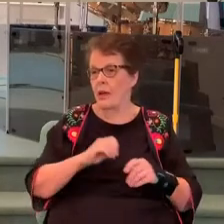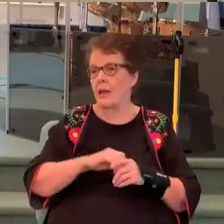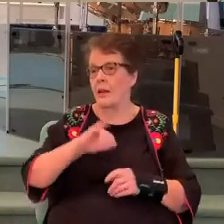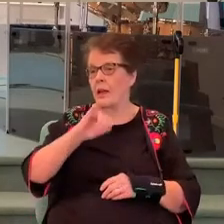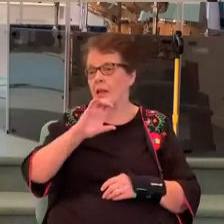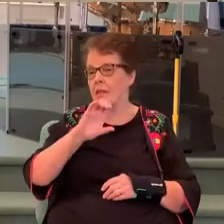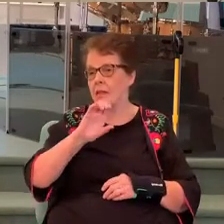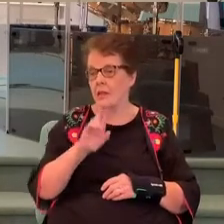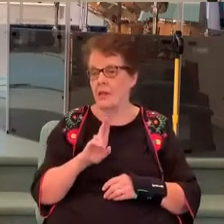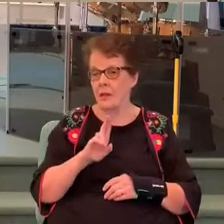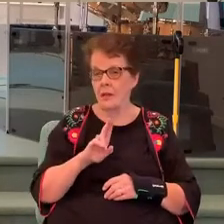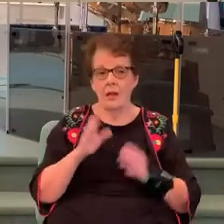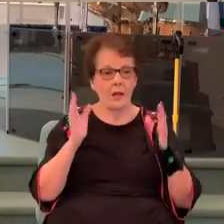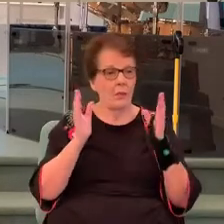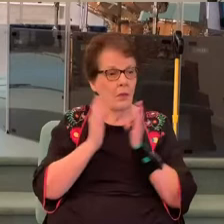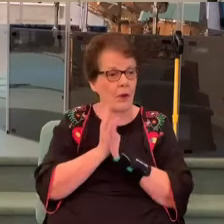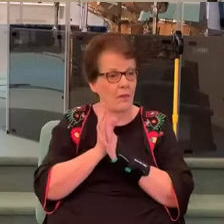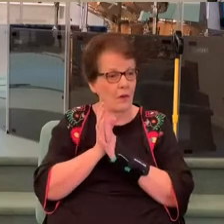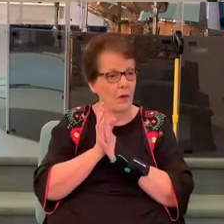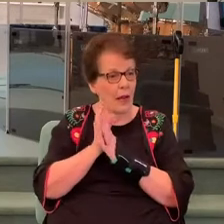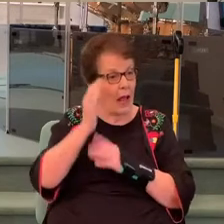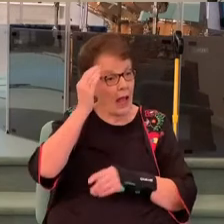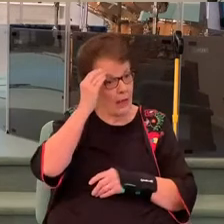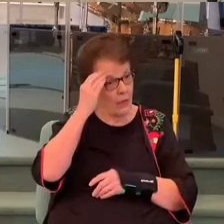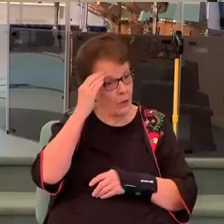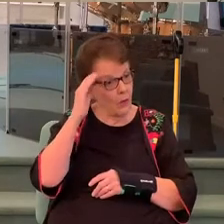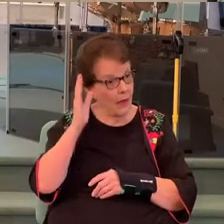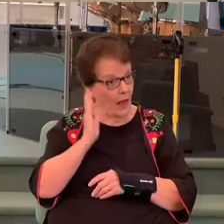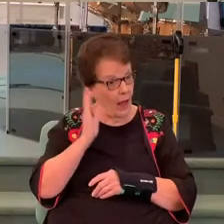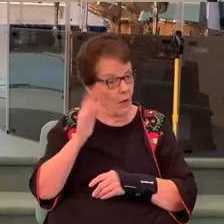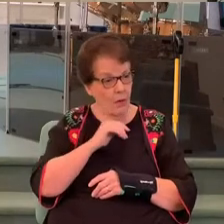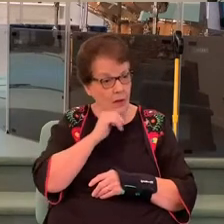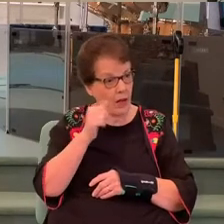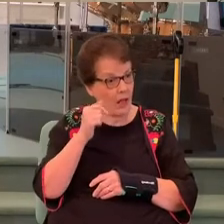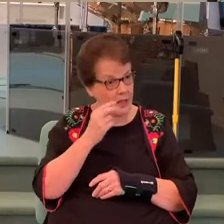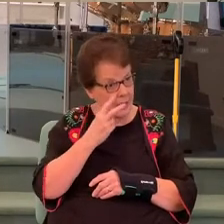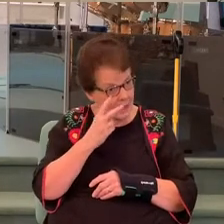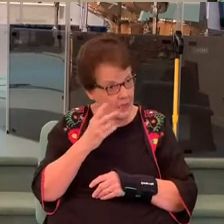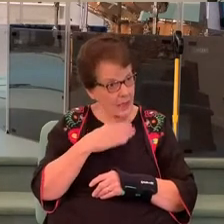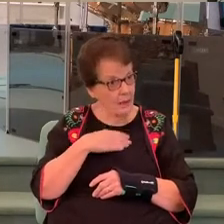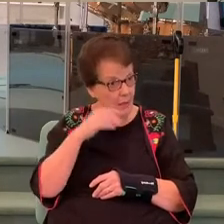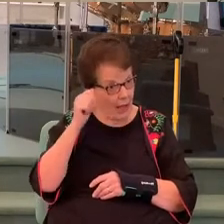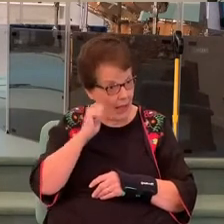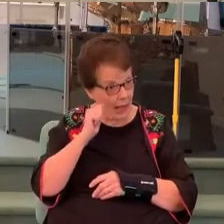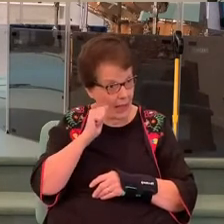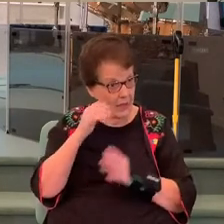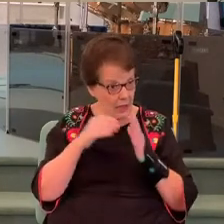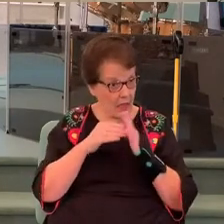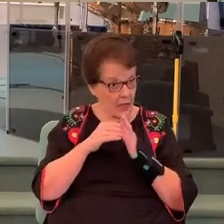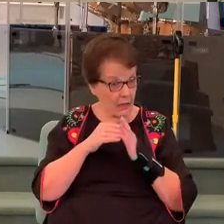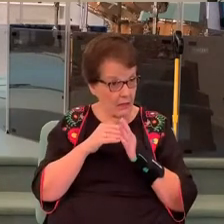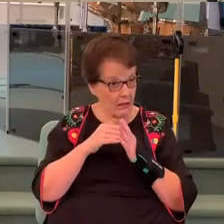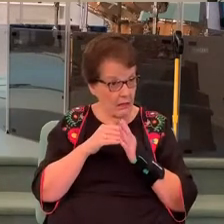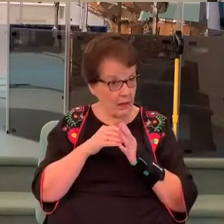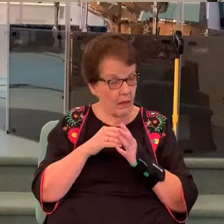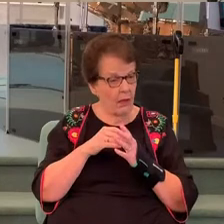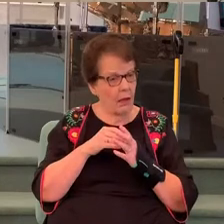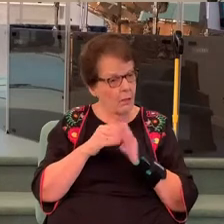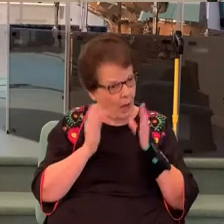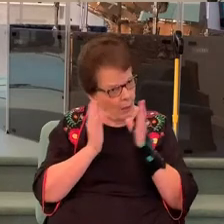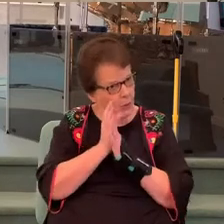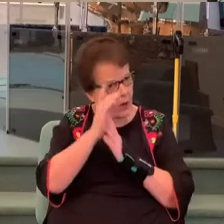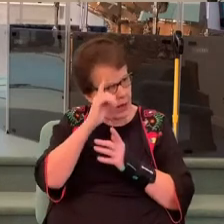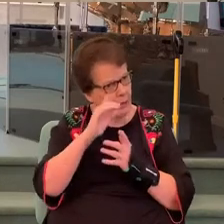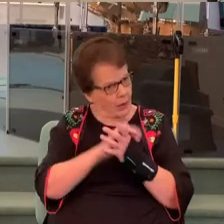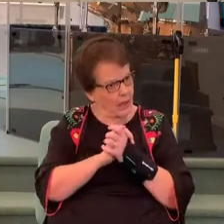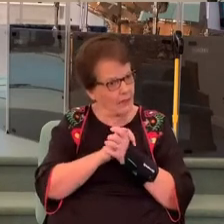for her, and I knew that I would not see her again. But I had to pray believing that God would heal her. And we